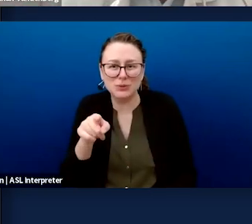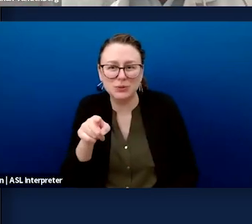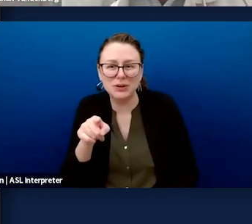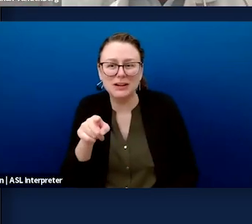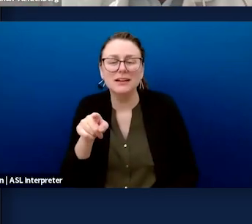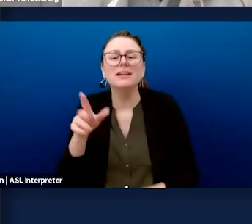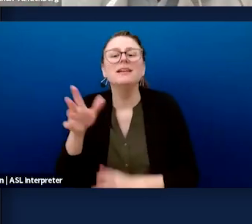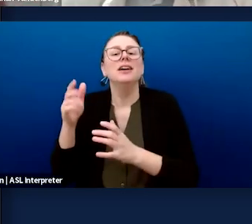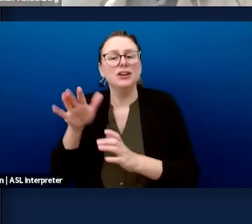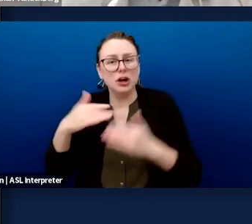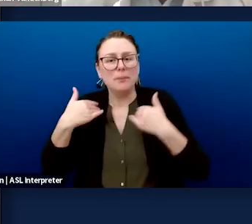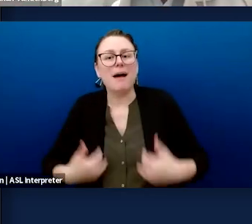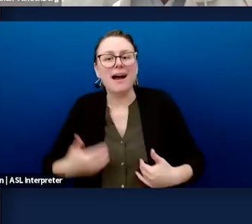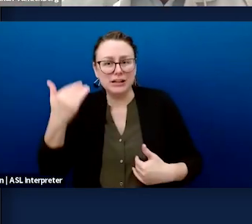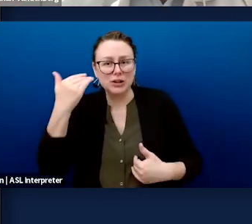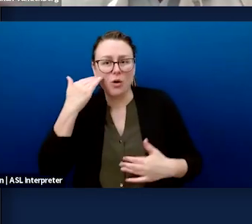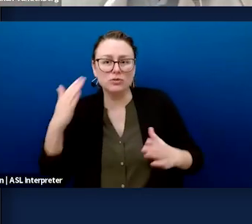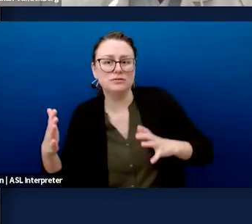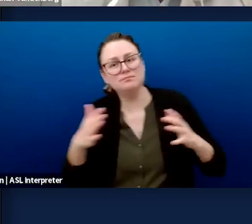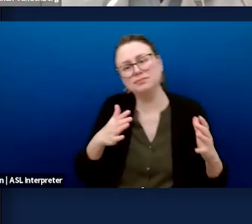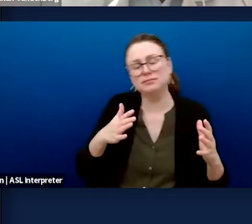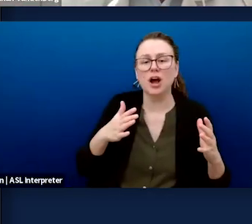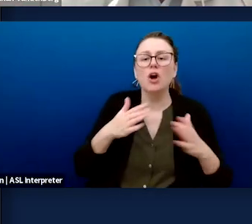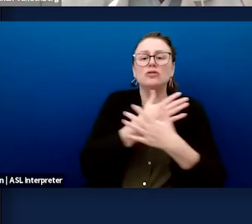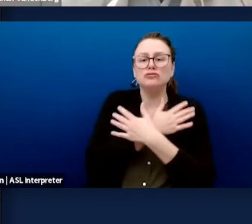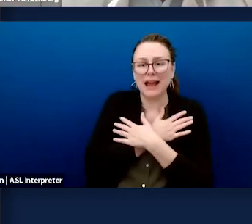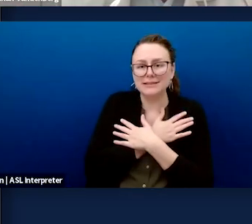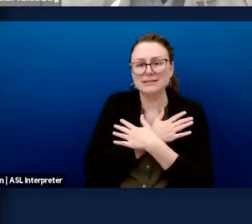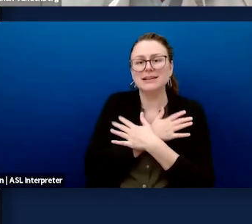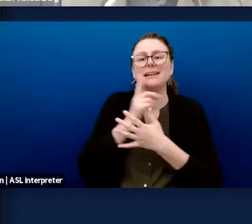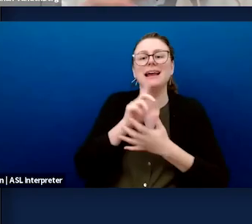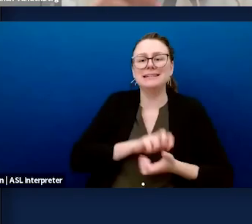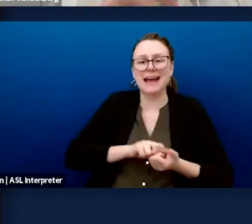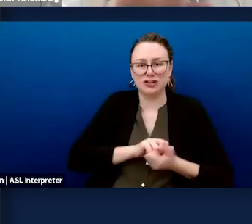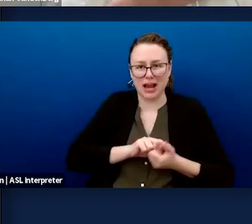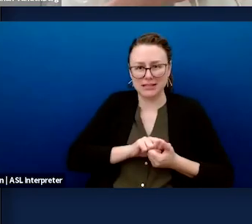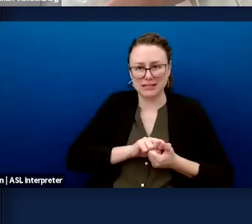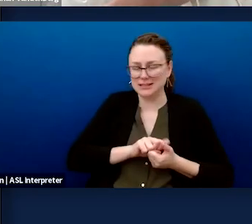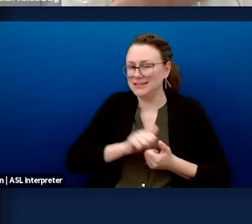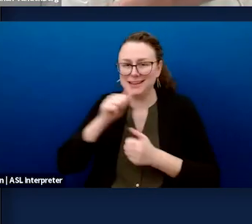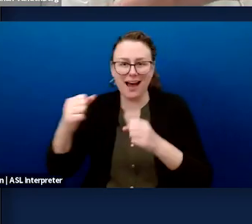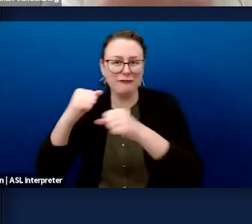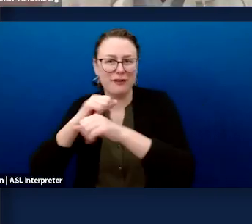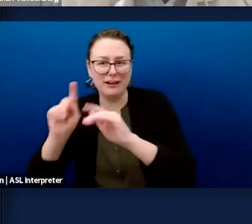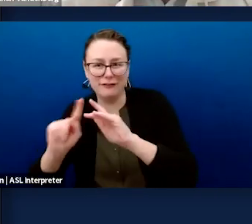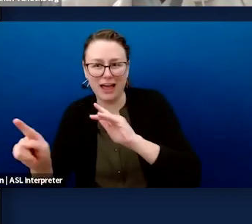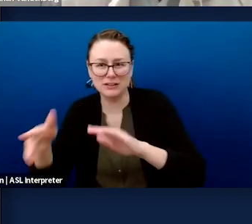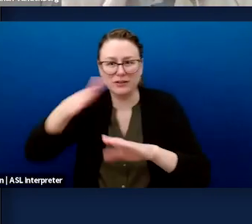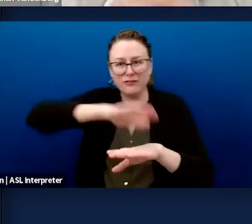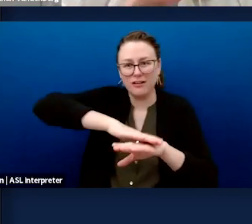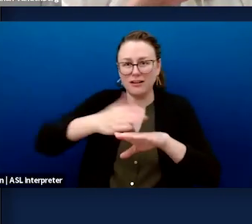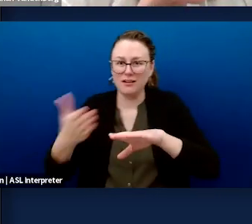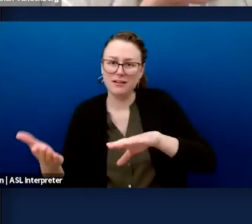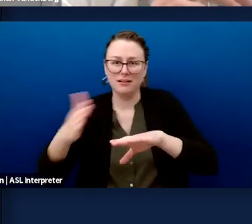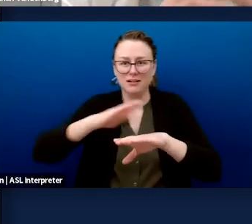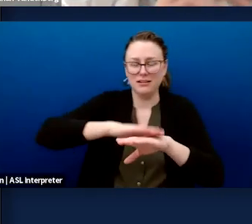rest and digest system is if you're not running from a bear, that's what makes you want to poop. And that's what increases the colon pushing